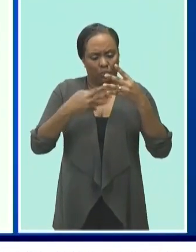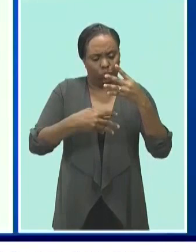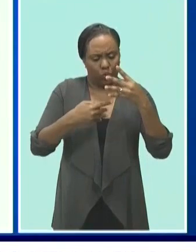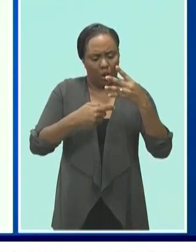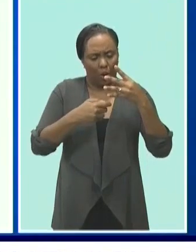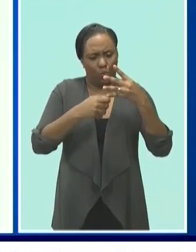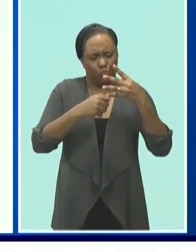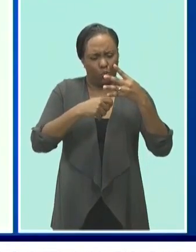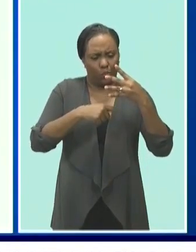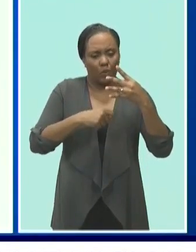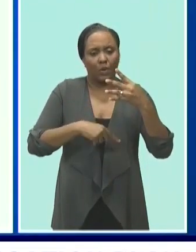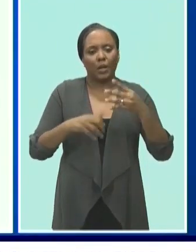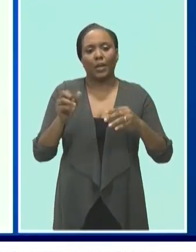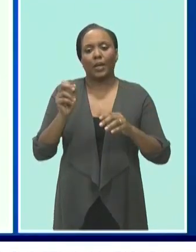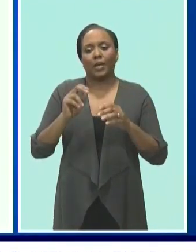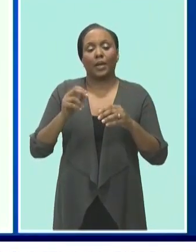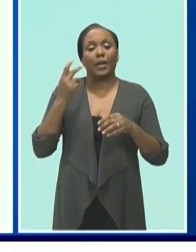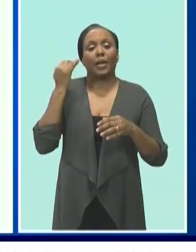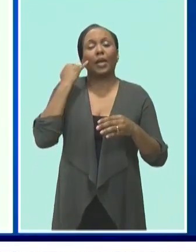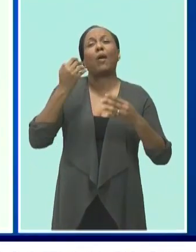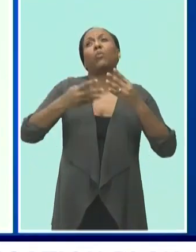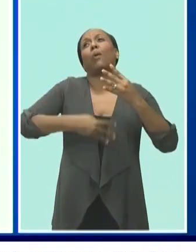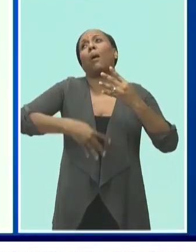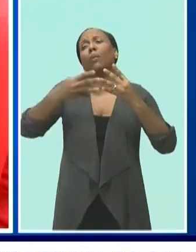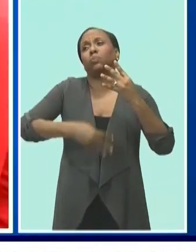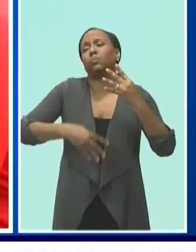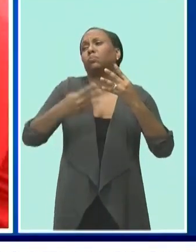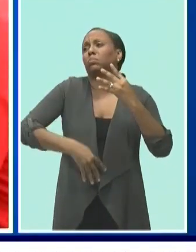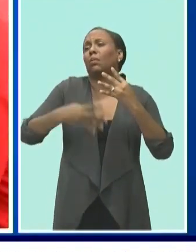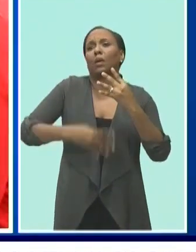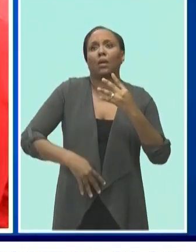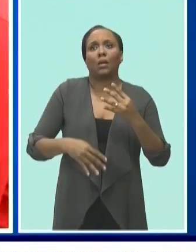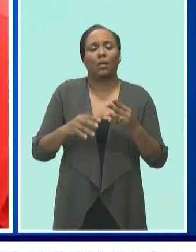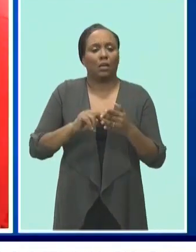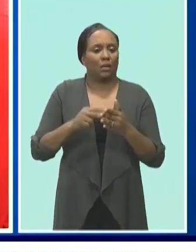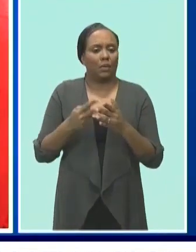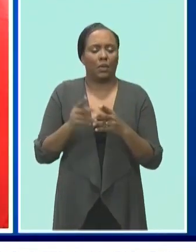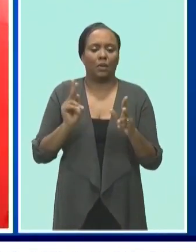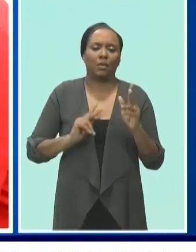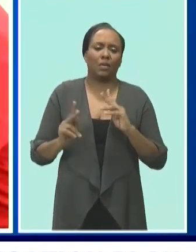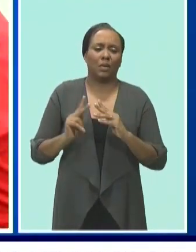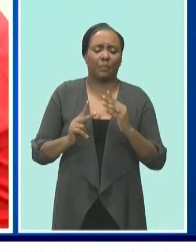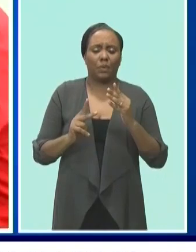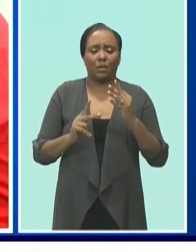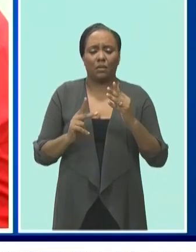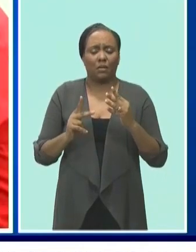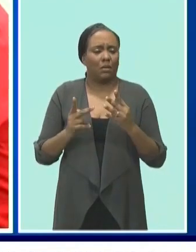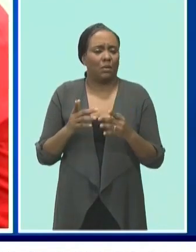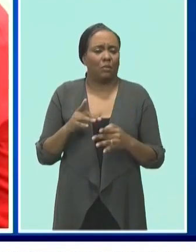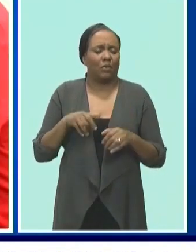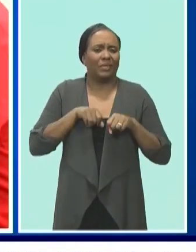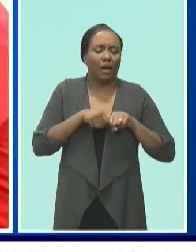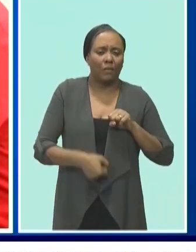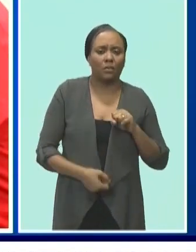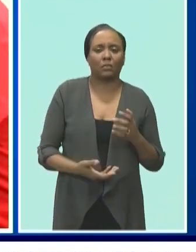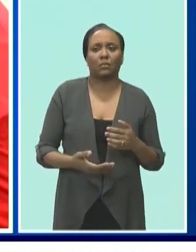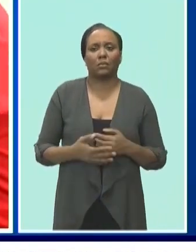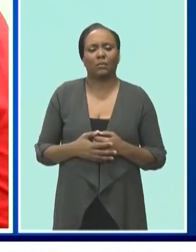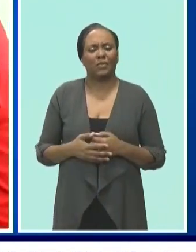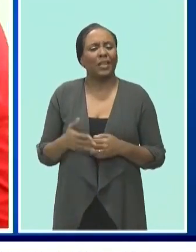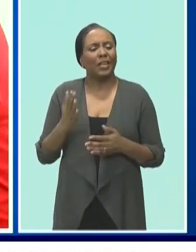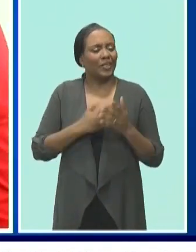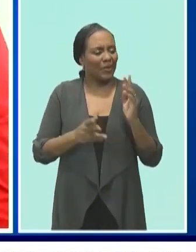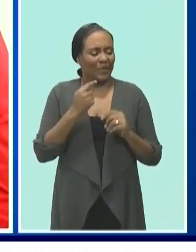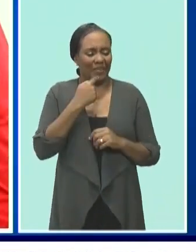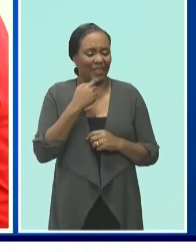by everybody in Barbados. That is how serious it is. People are saying, if I'm in my home, my backyard, I'm watering my